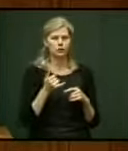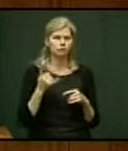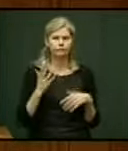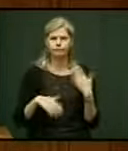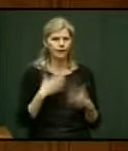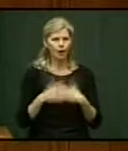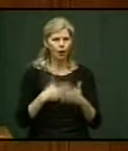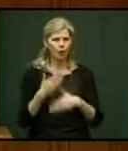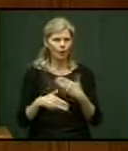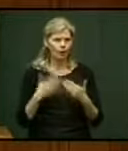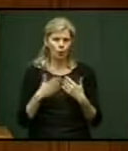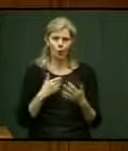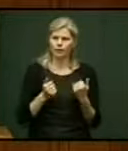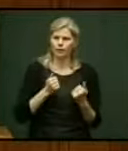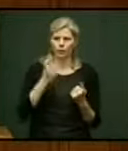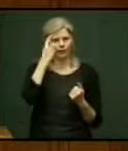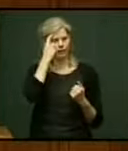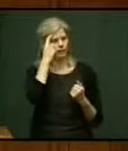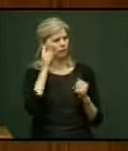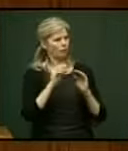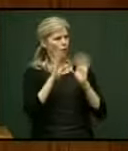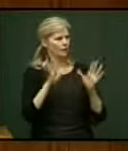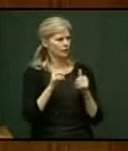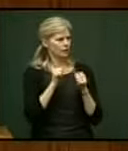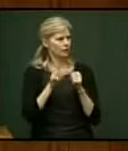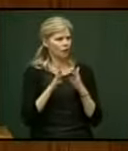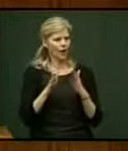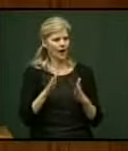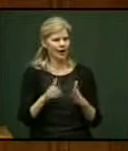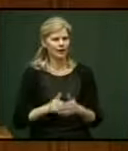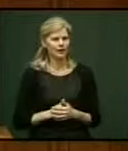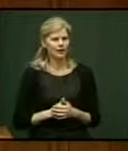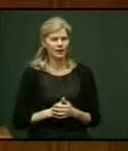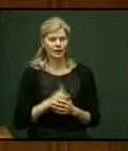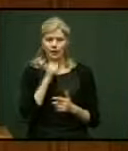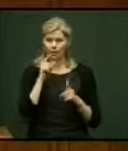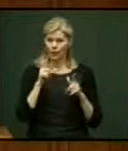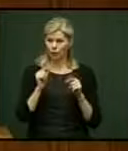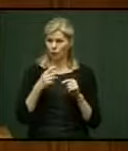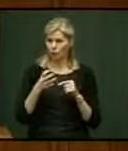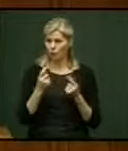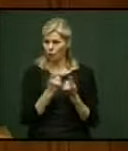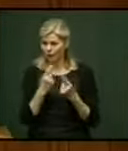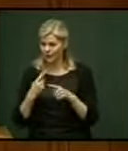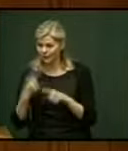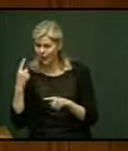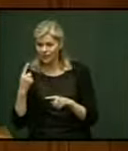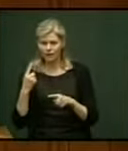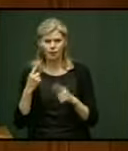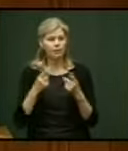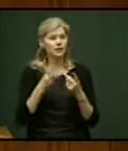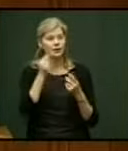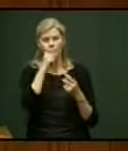favorite course of action happens to be. But doing more faster without the buy-in of everyone is not